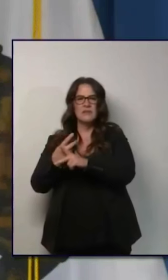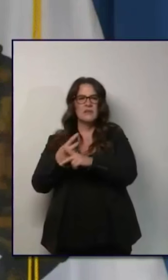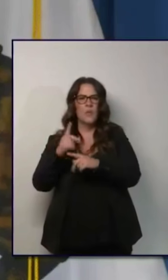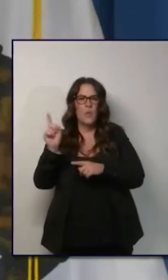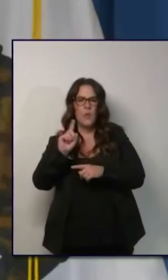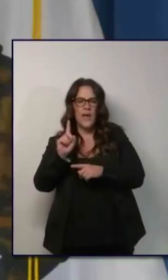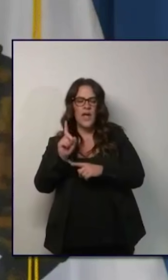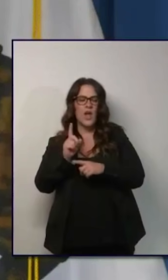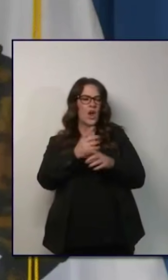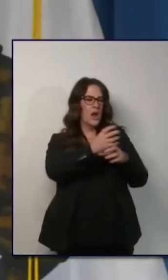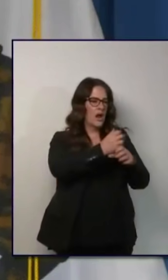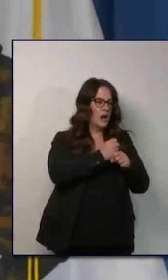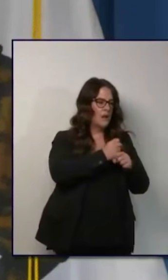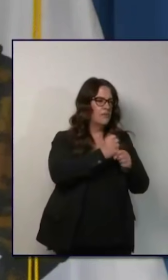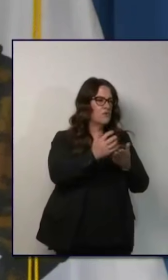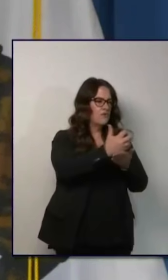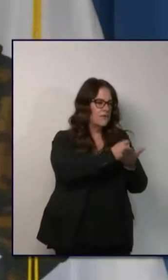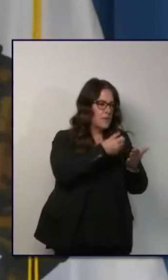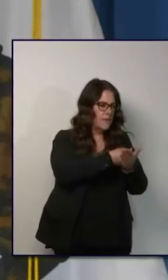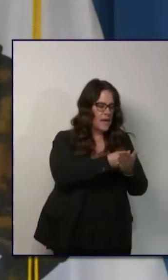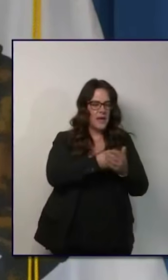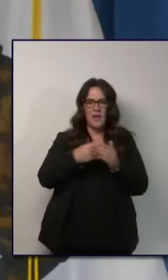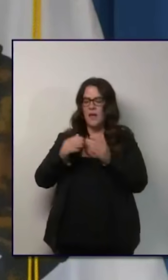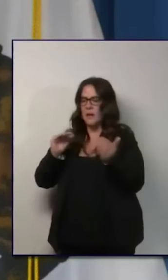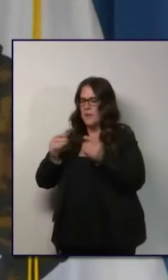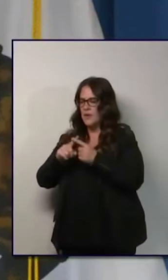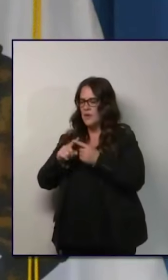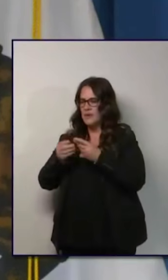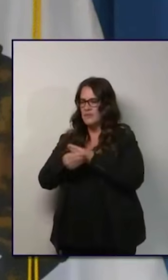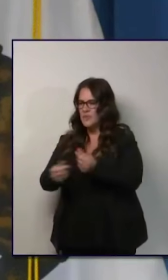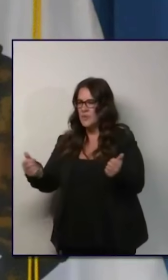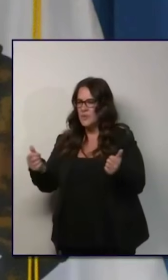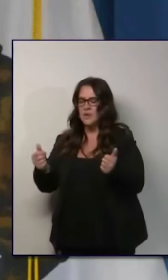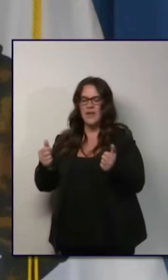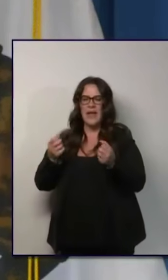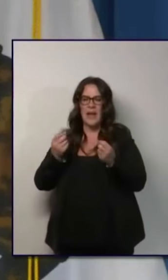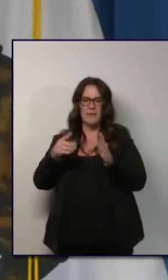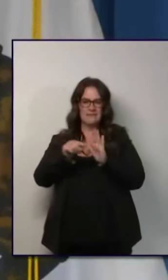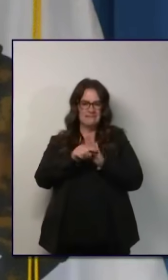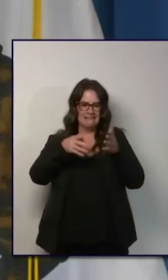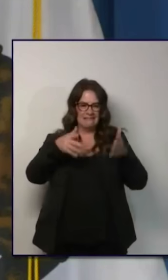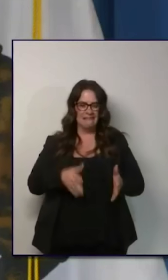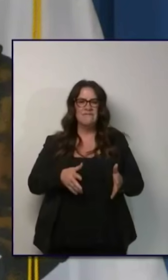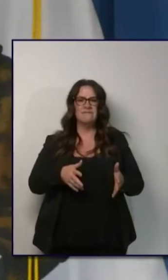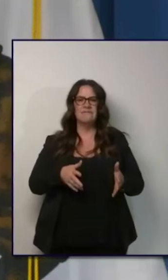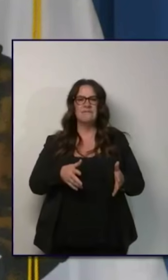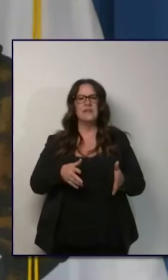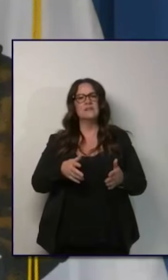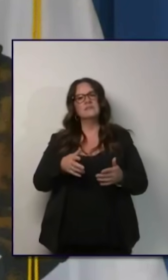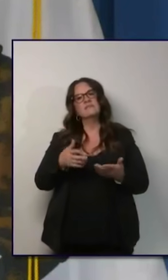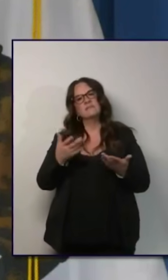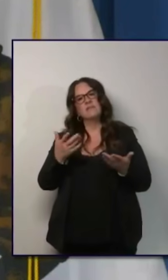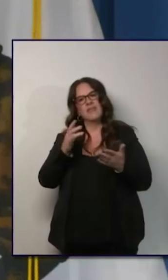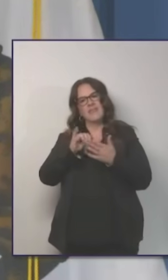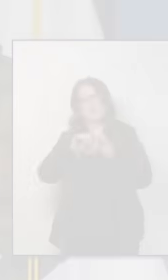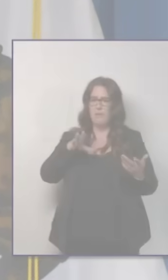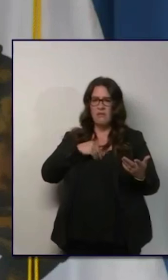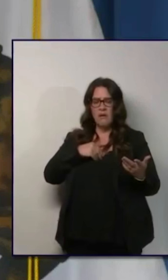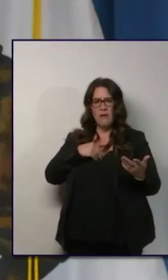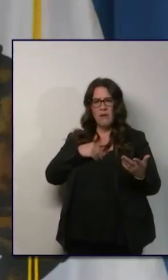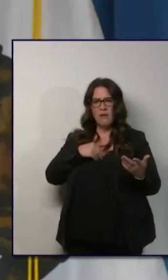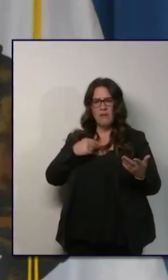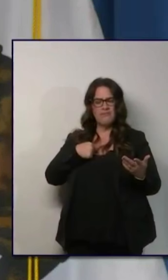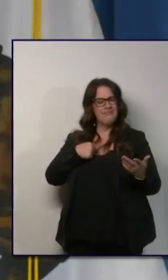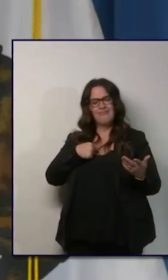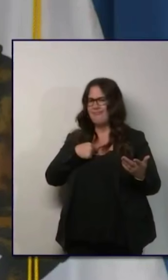your $54.3 billion of scaffolding and architecture around this budget. But let me go back. We're